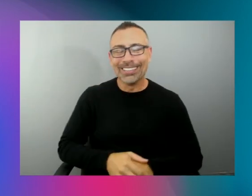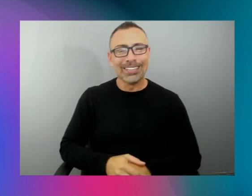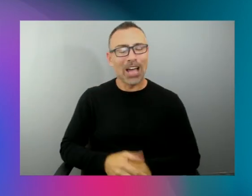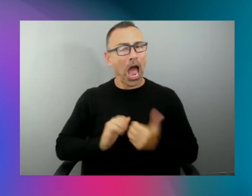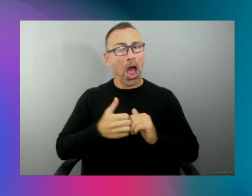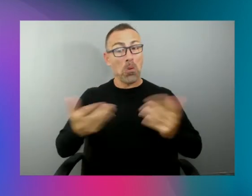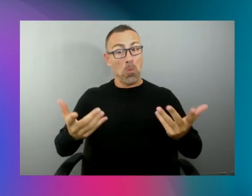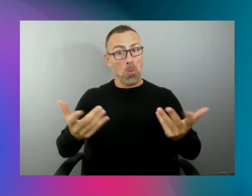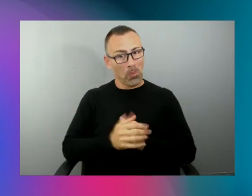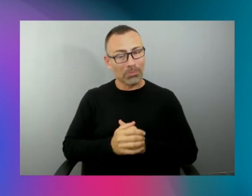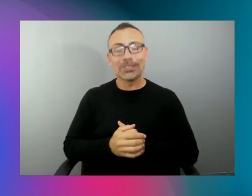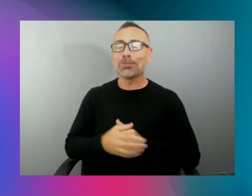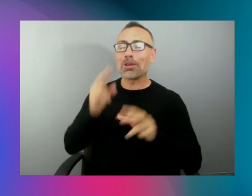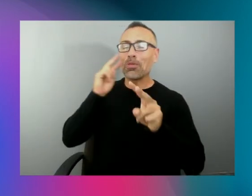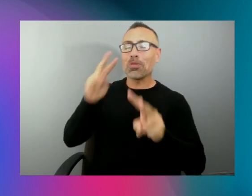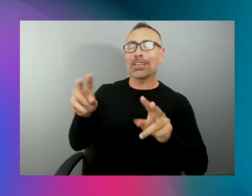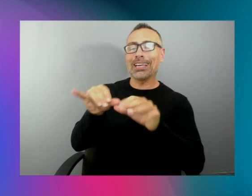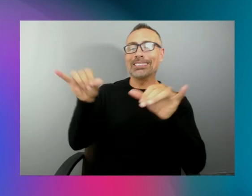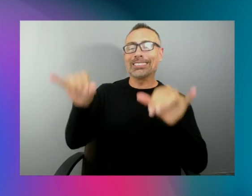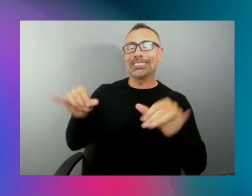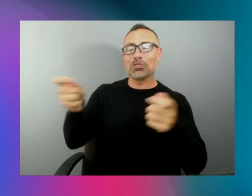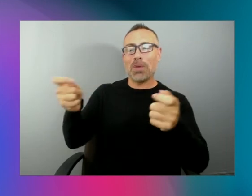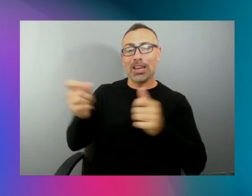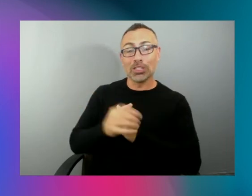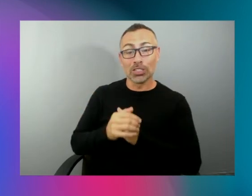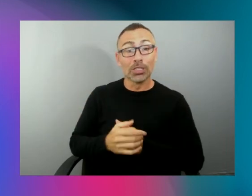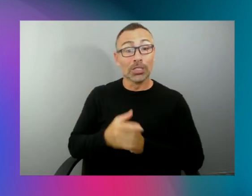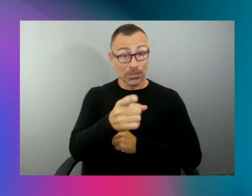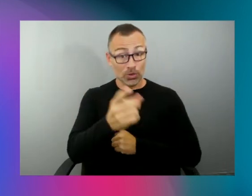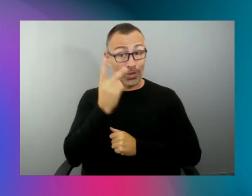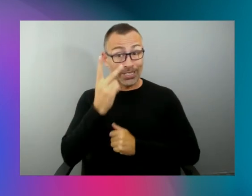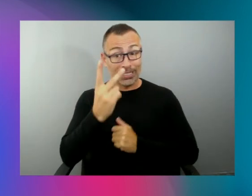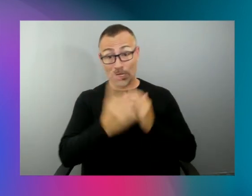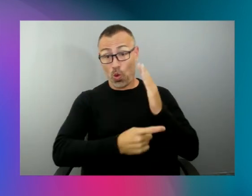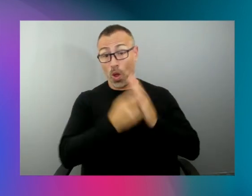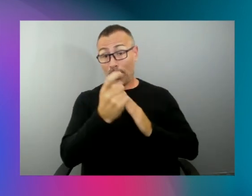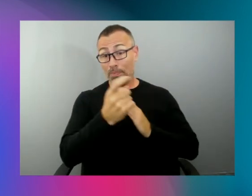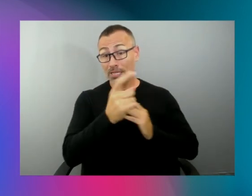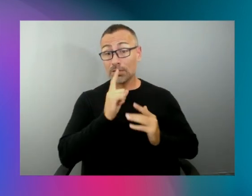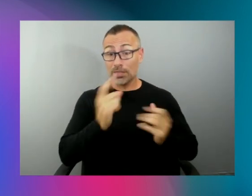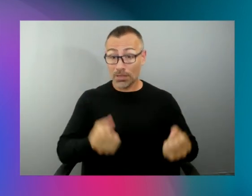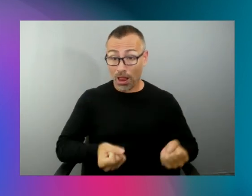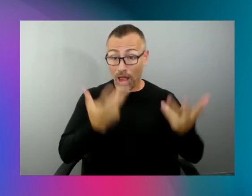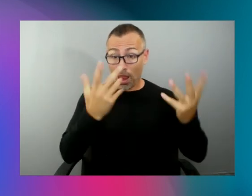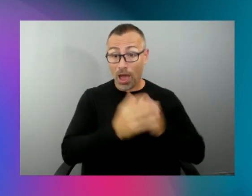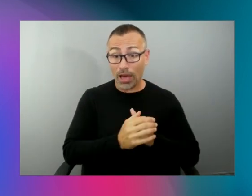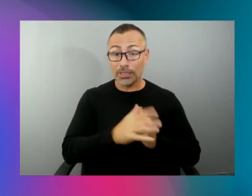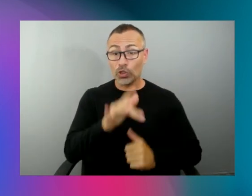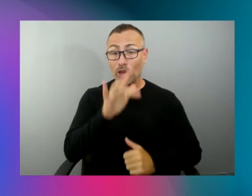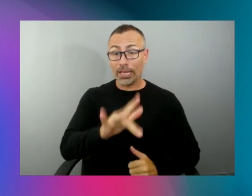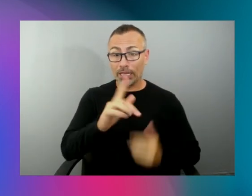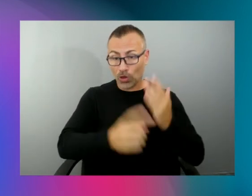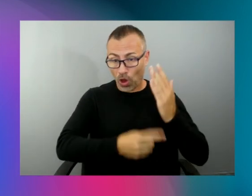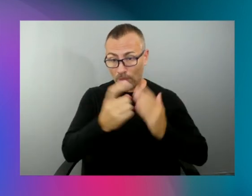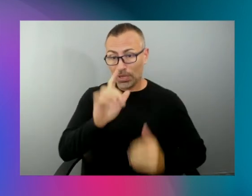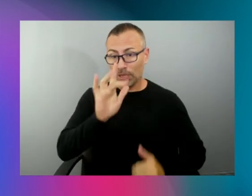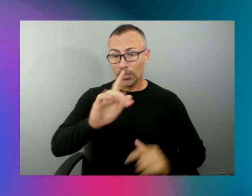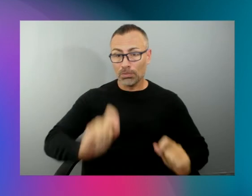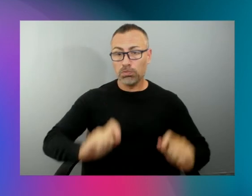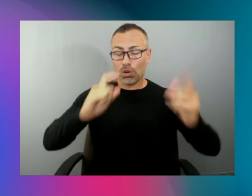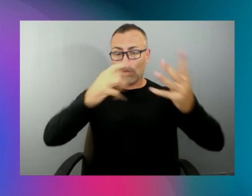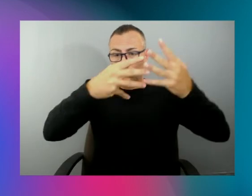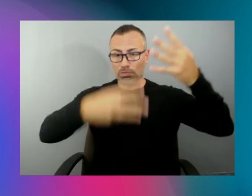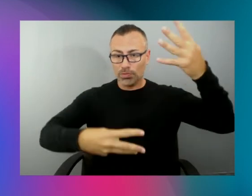here, automation. Right? If you look at, there is a lot of things here. Automation here. I click on automation. Look at it here. It just happened now.